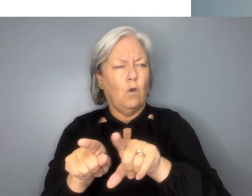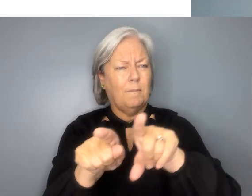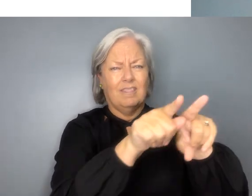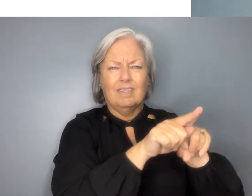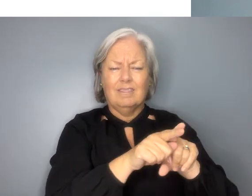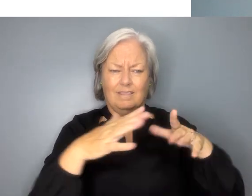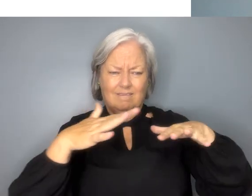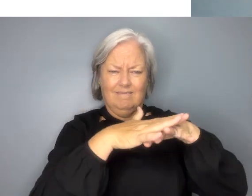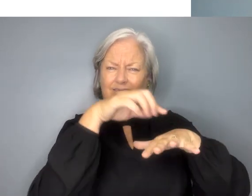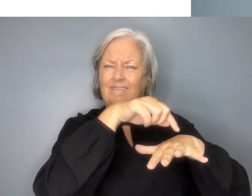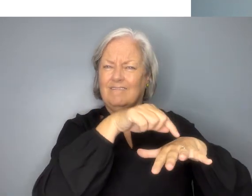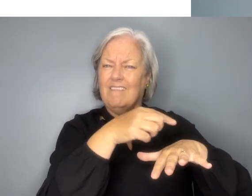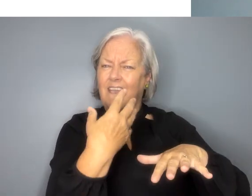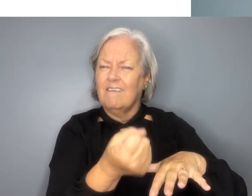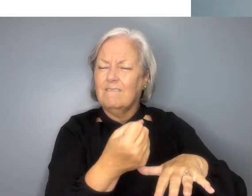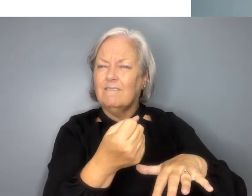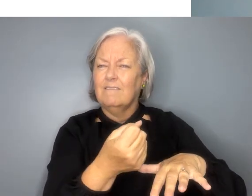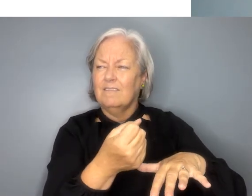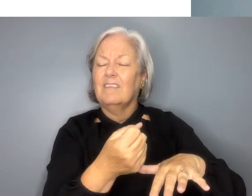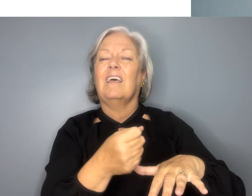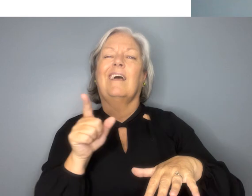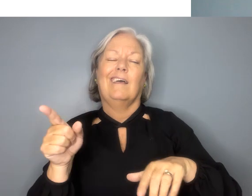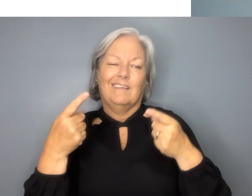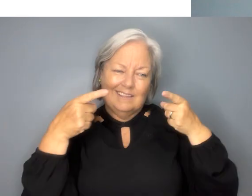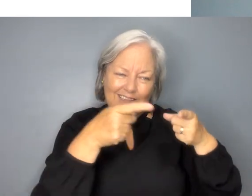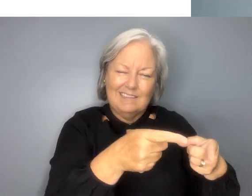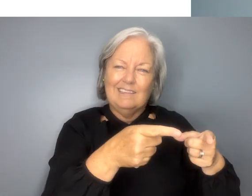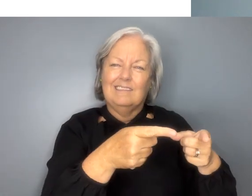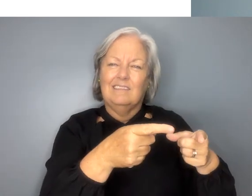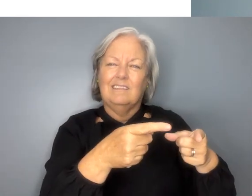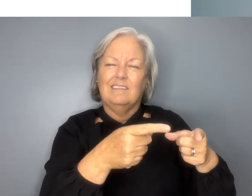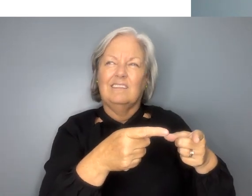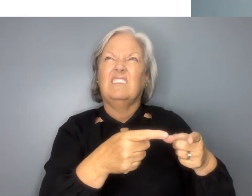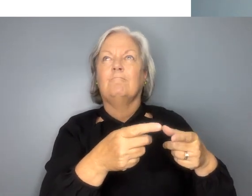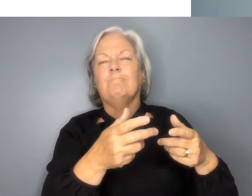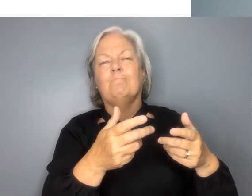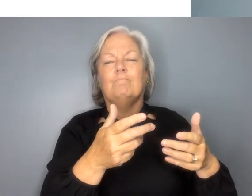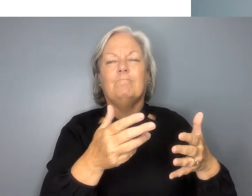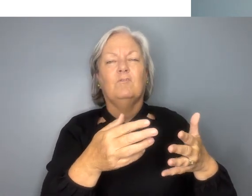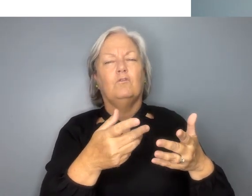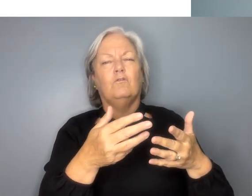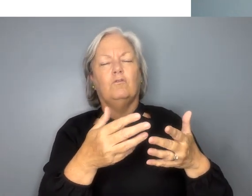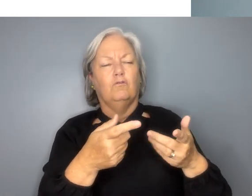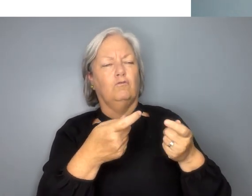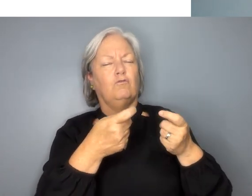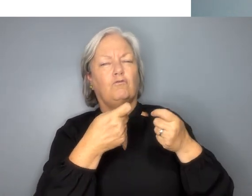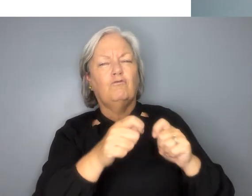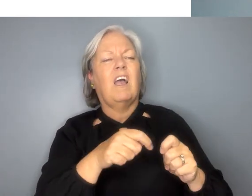and a common intersection, and is being targeted as a way to try